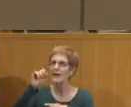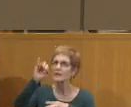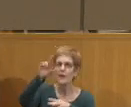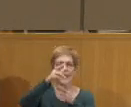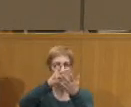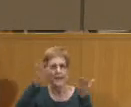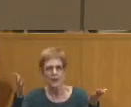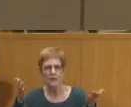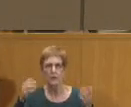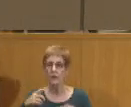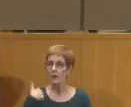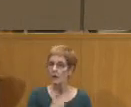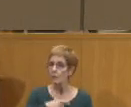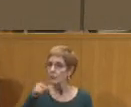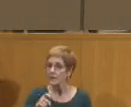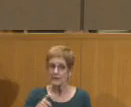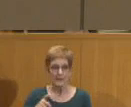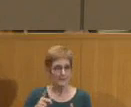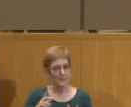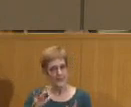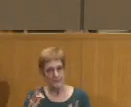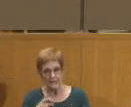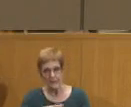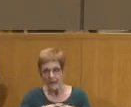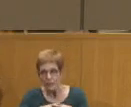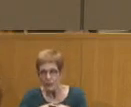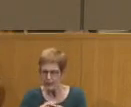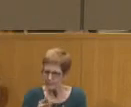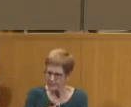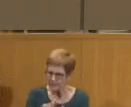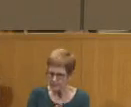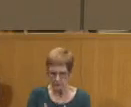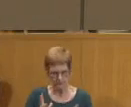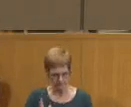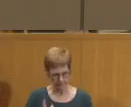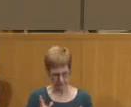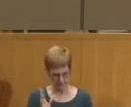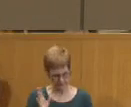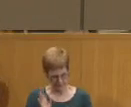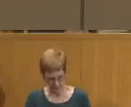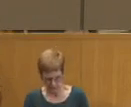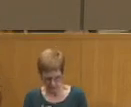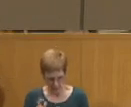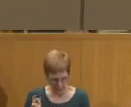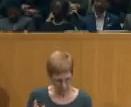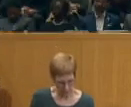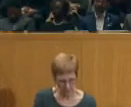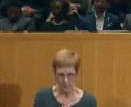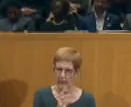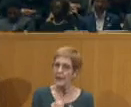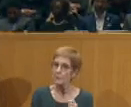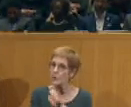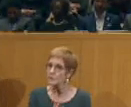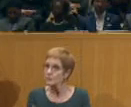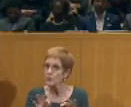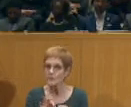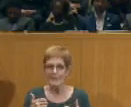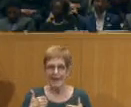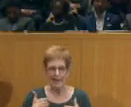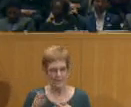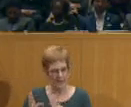year to determine the neighborhoods most impacted by violence and guns so that the